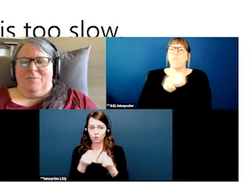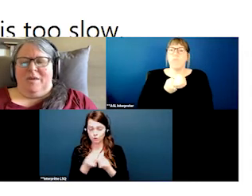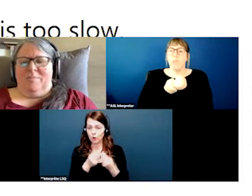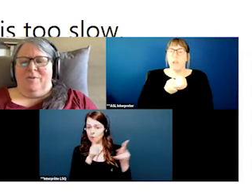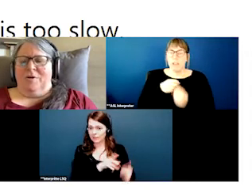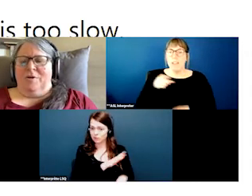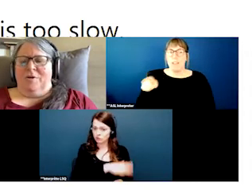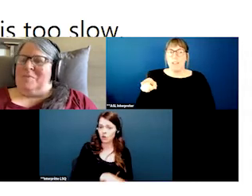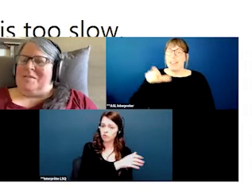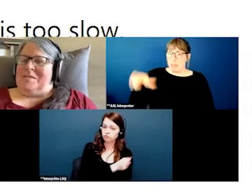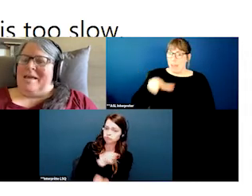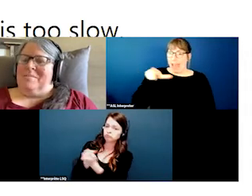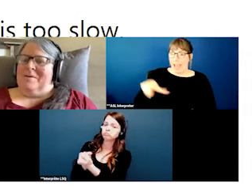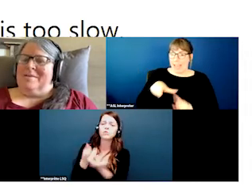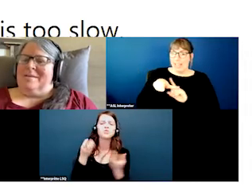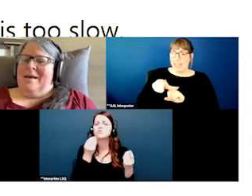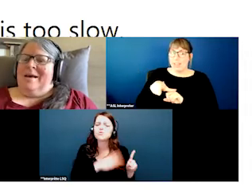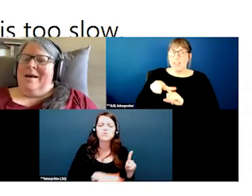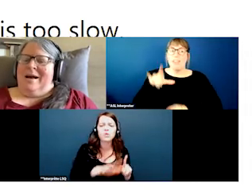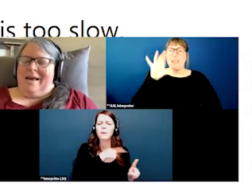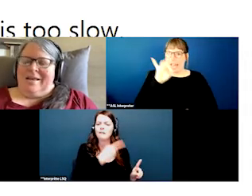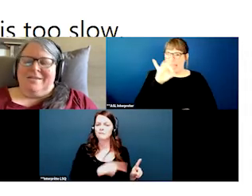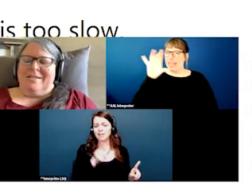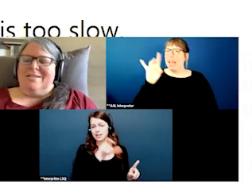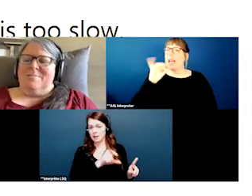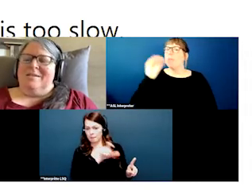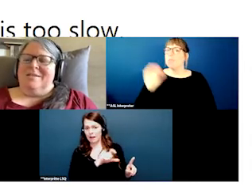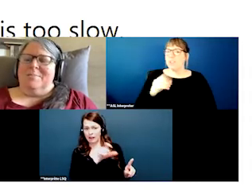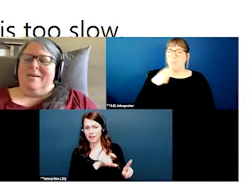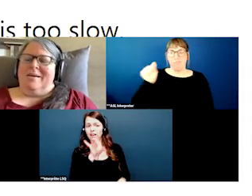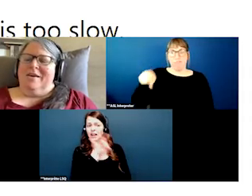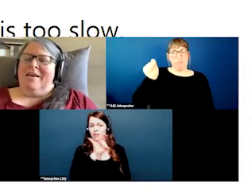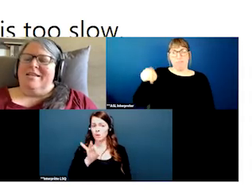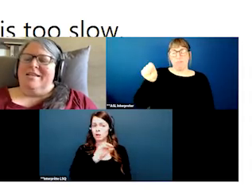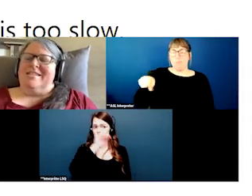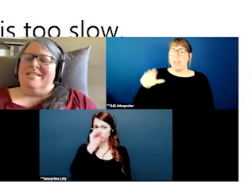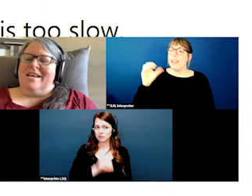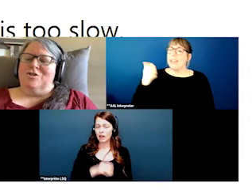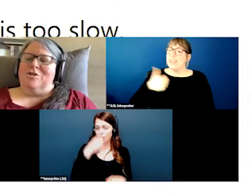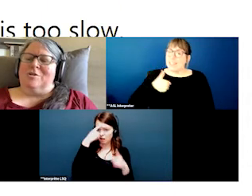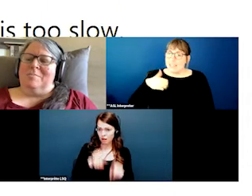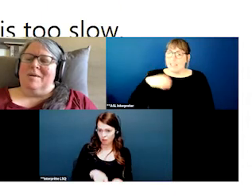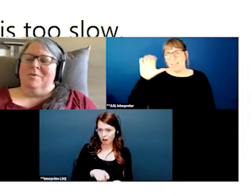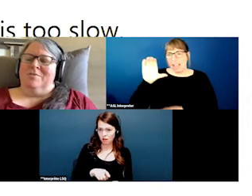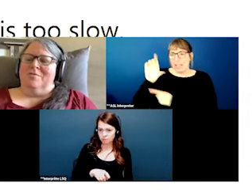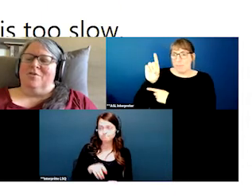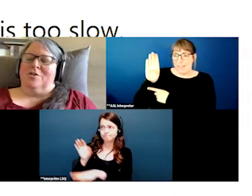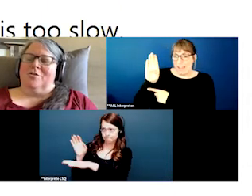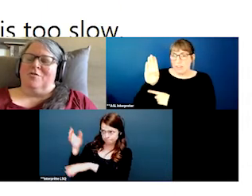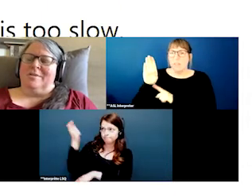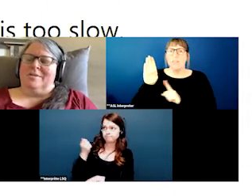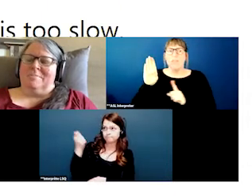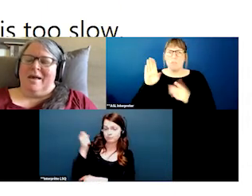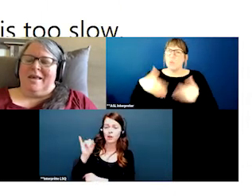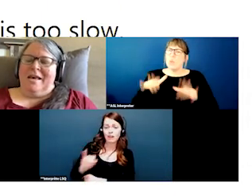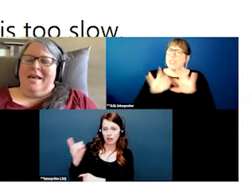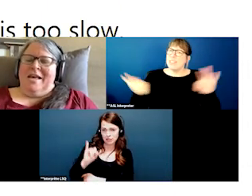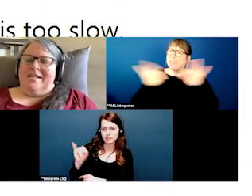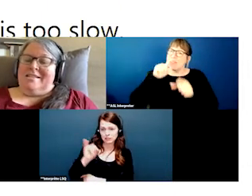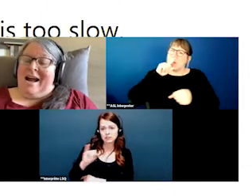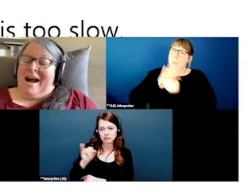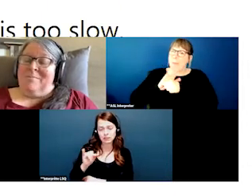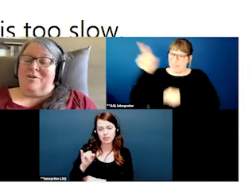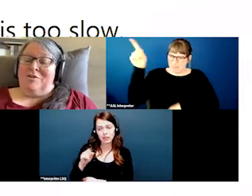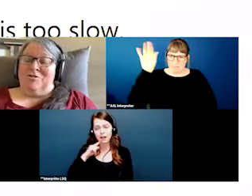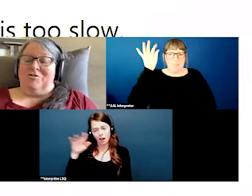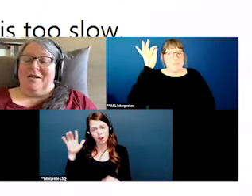88% of people agreed with the statement, a Canada Disability benefit is an essential commitment for the government to make.